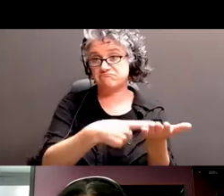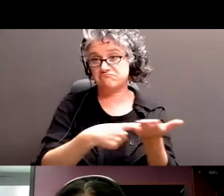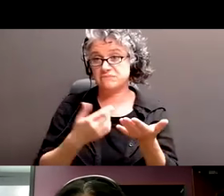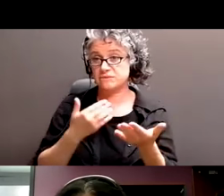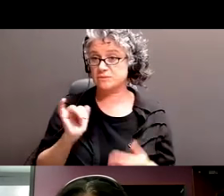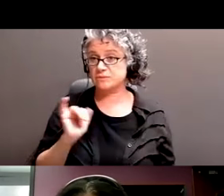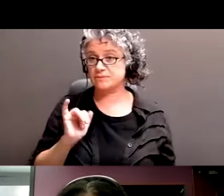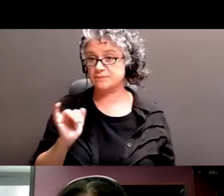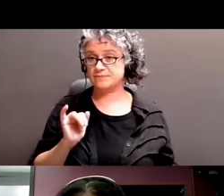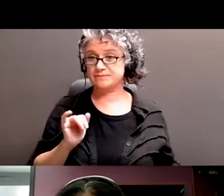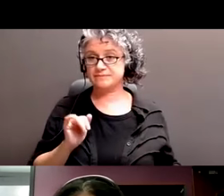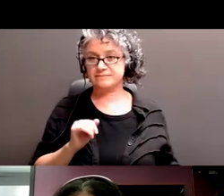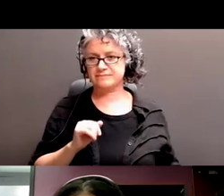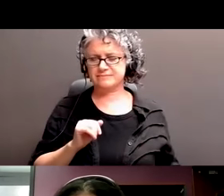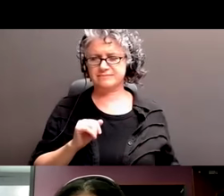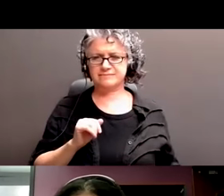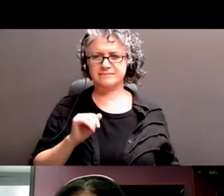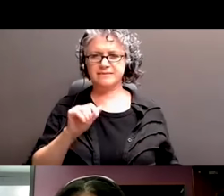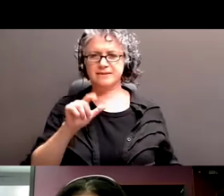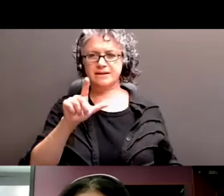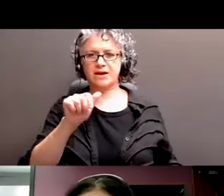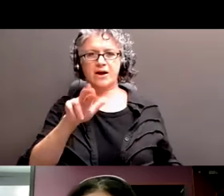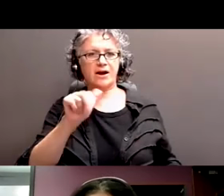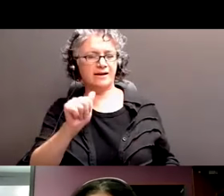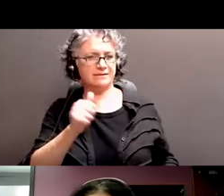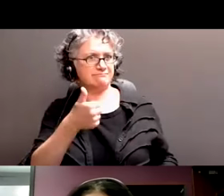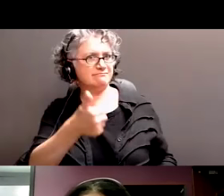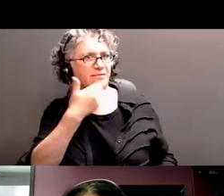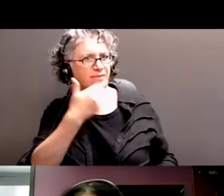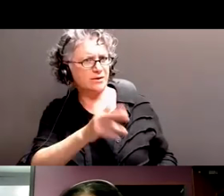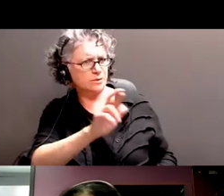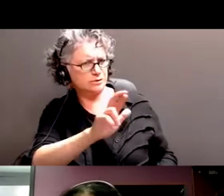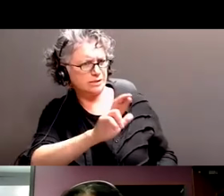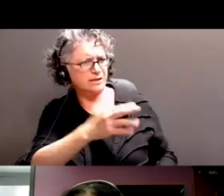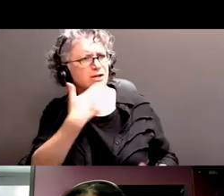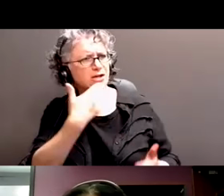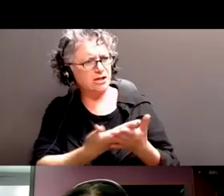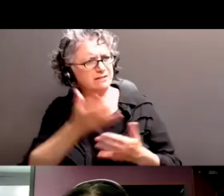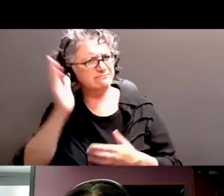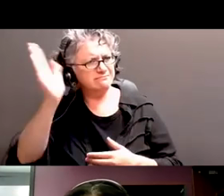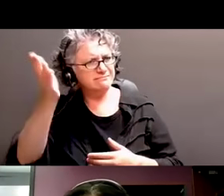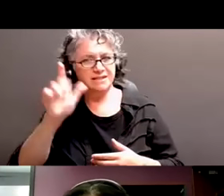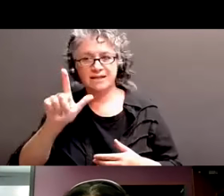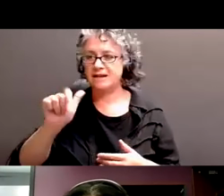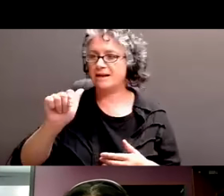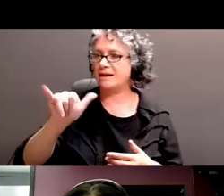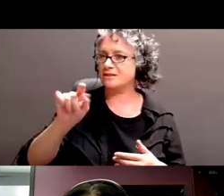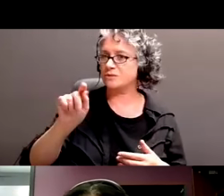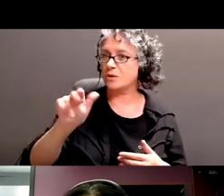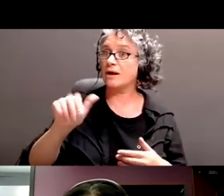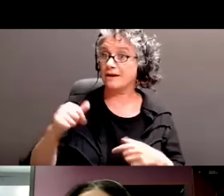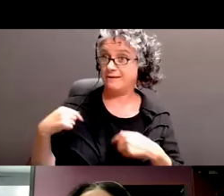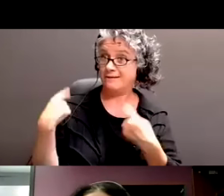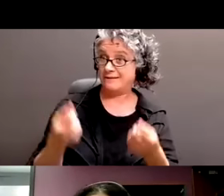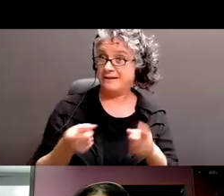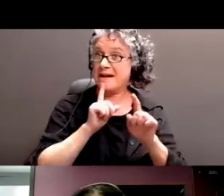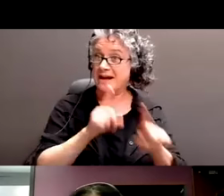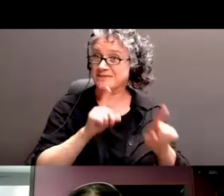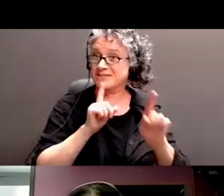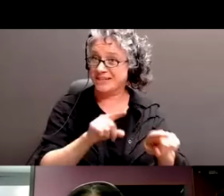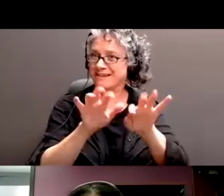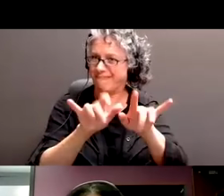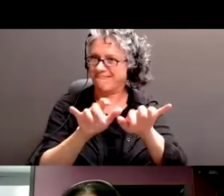Absolutely. Thank you so much, Rochella, for the very informative presentation. So your colleague Latoya has been great answering most of the questions. Okay. So